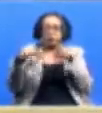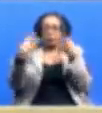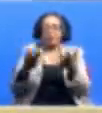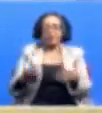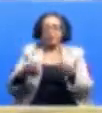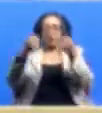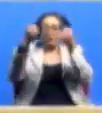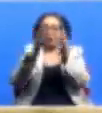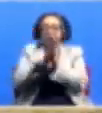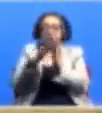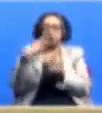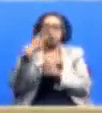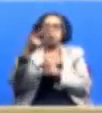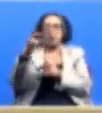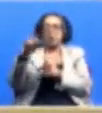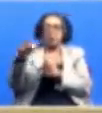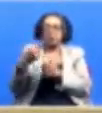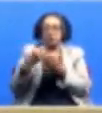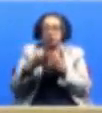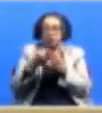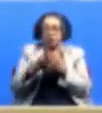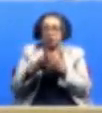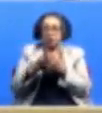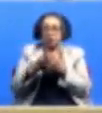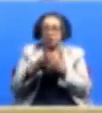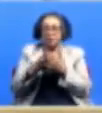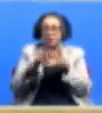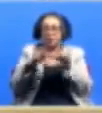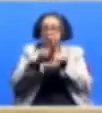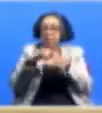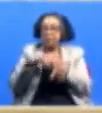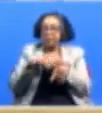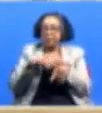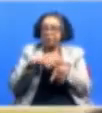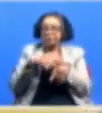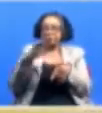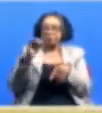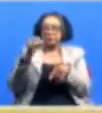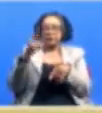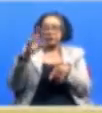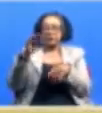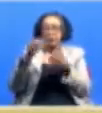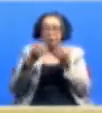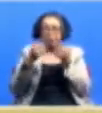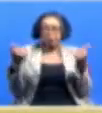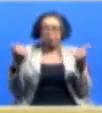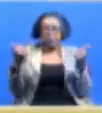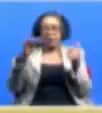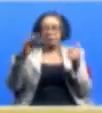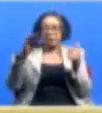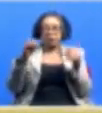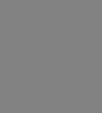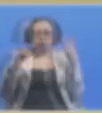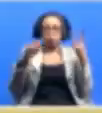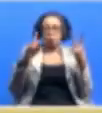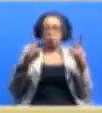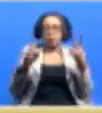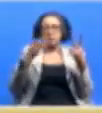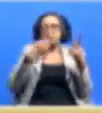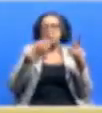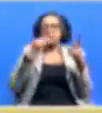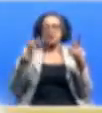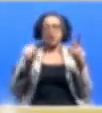and 200,000 shillings. At the same time, Chababo beat Red Bees 2-1 in the men's